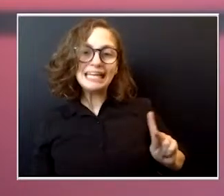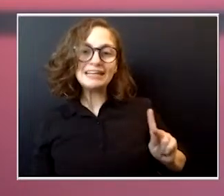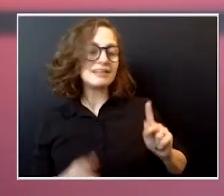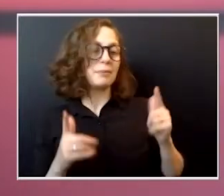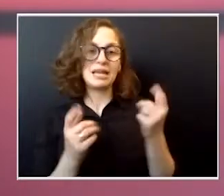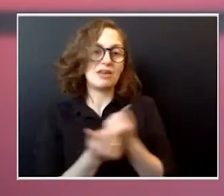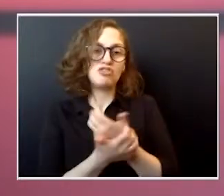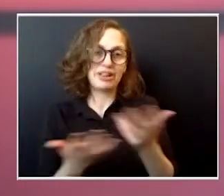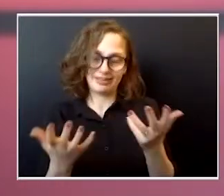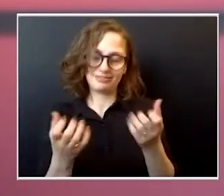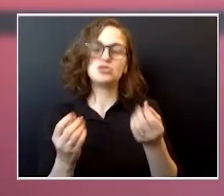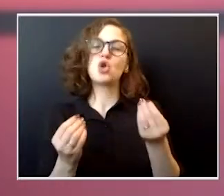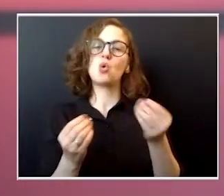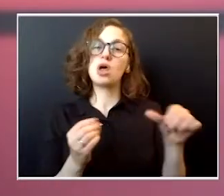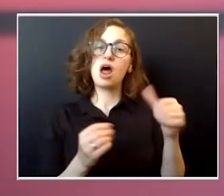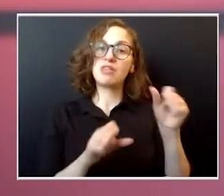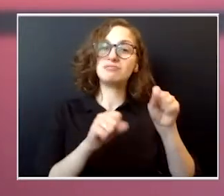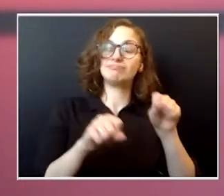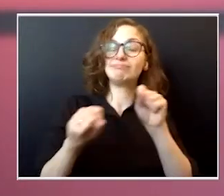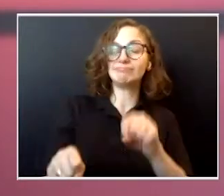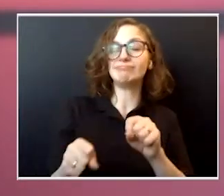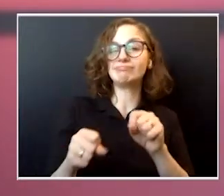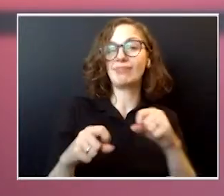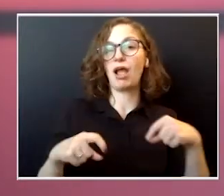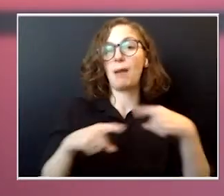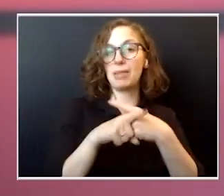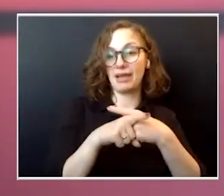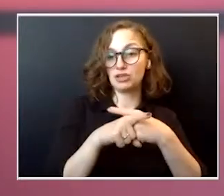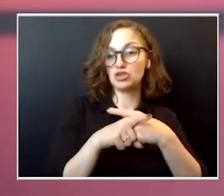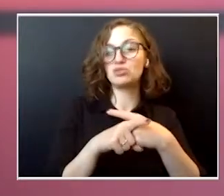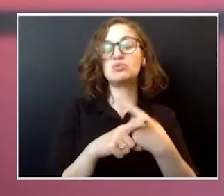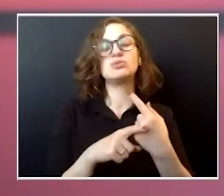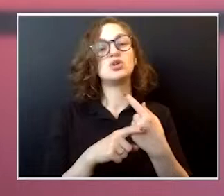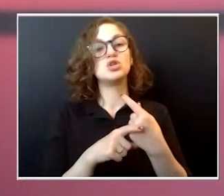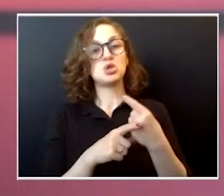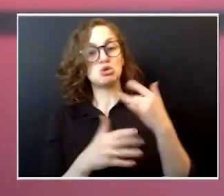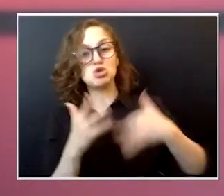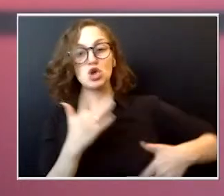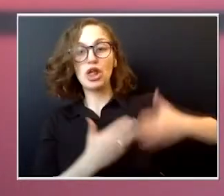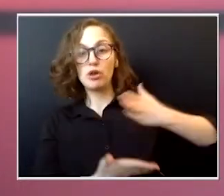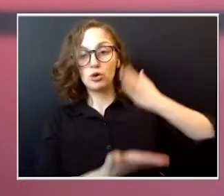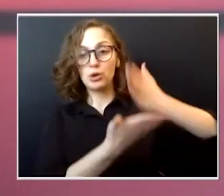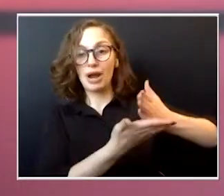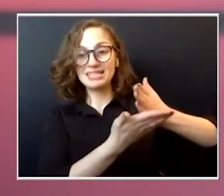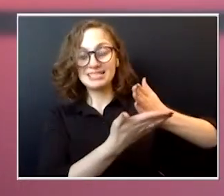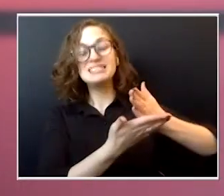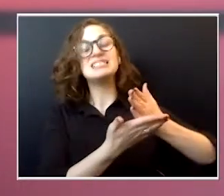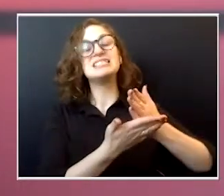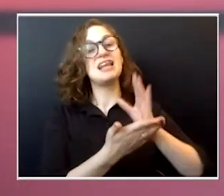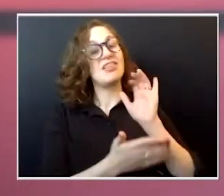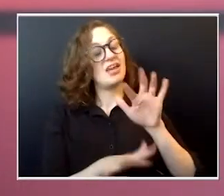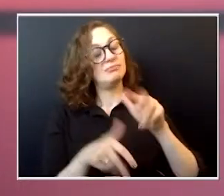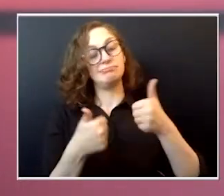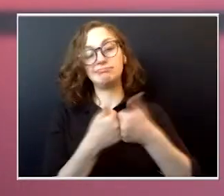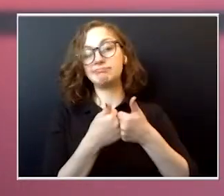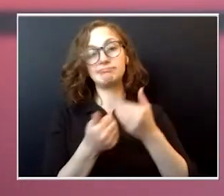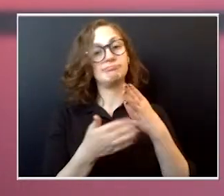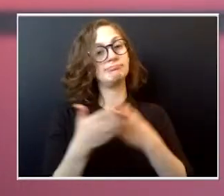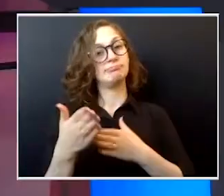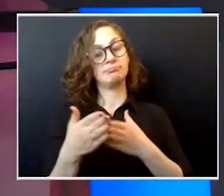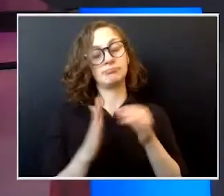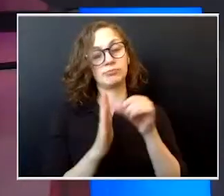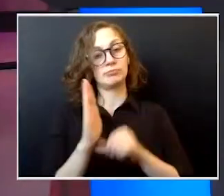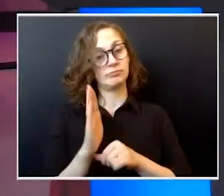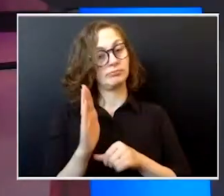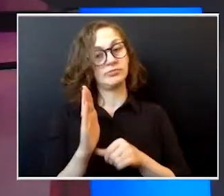this circulatory arrest mode is a very challenging part of the operation in many respects.